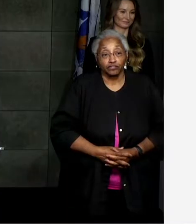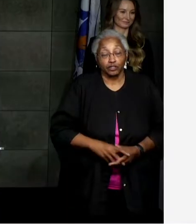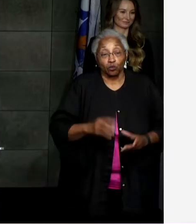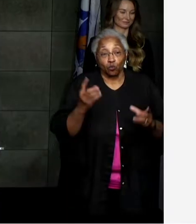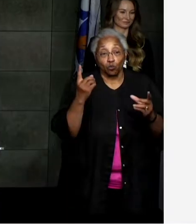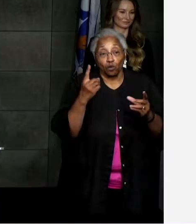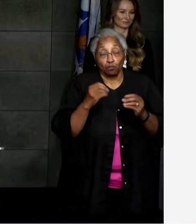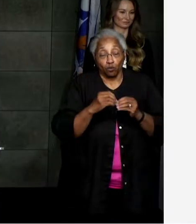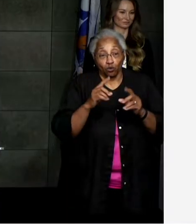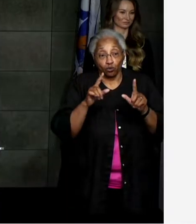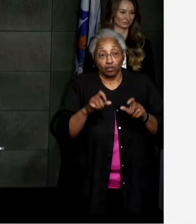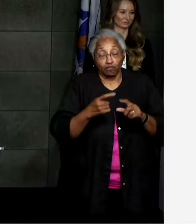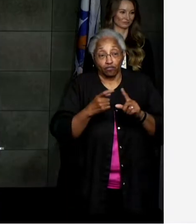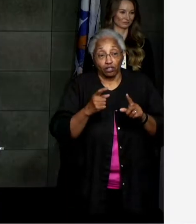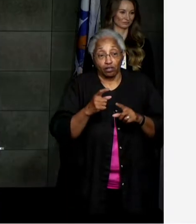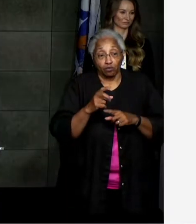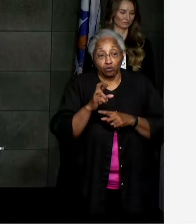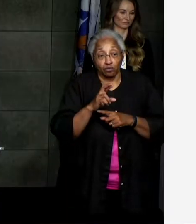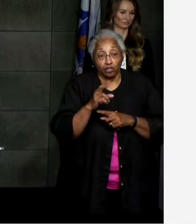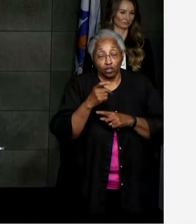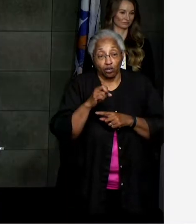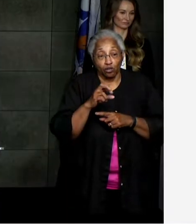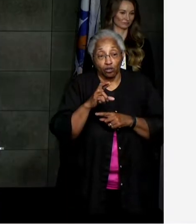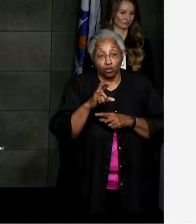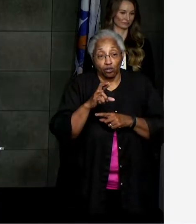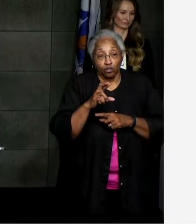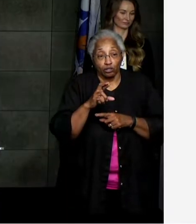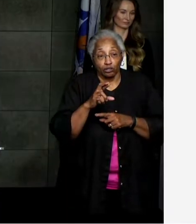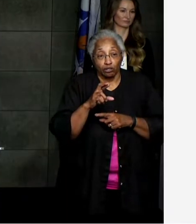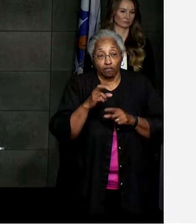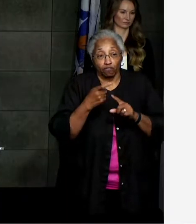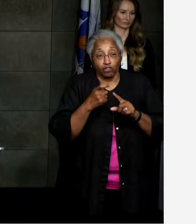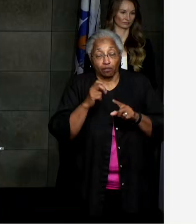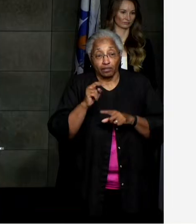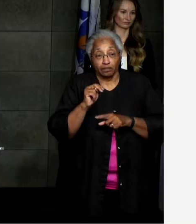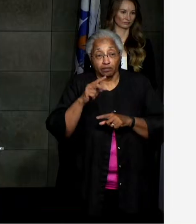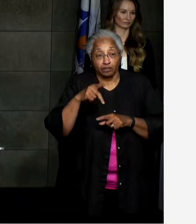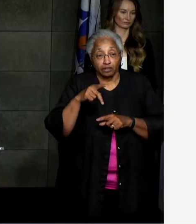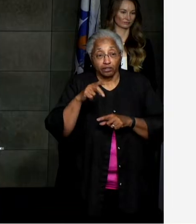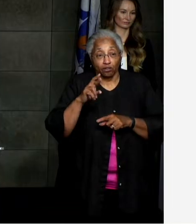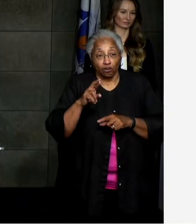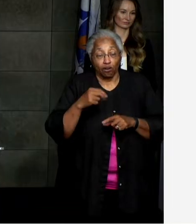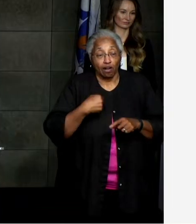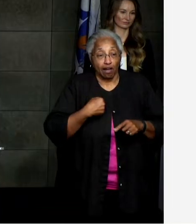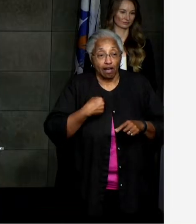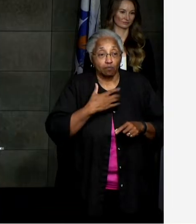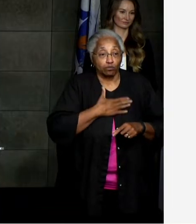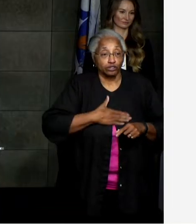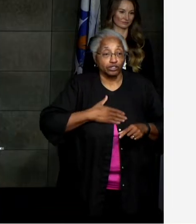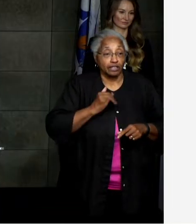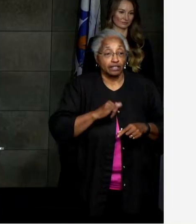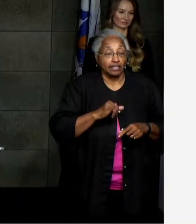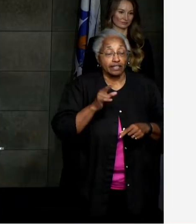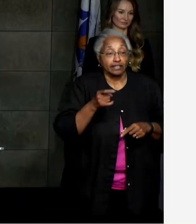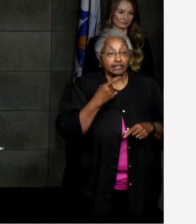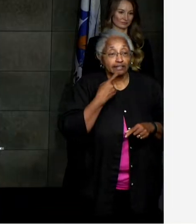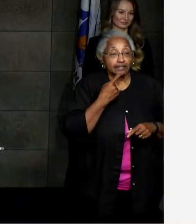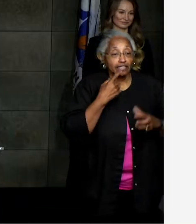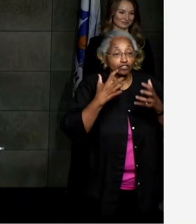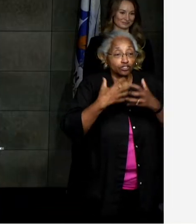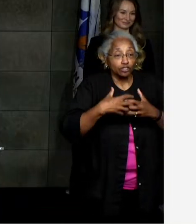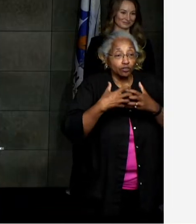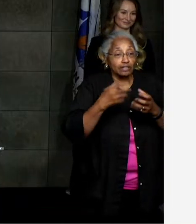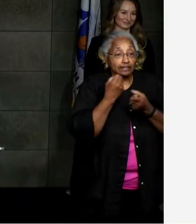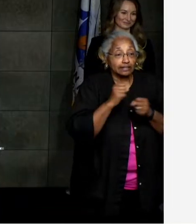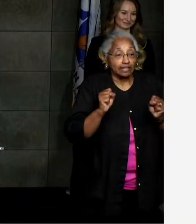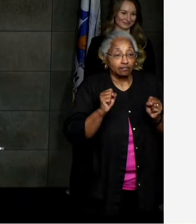Another question from Rebecca Hersher of NPR. She says, I appreciate that Ken shared generator safety tips. Can you share